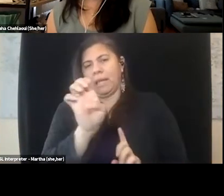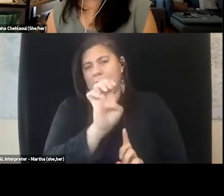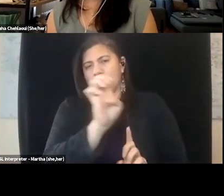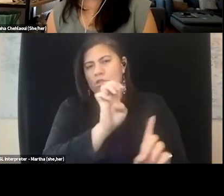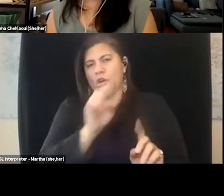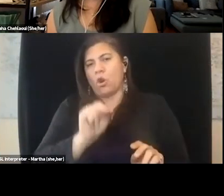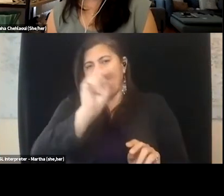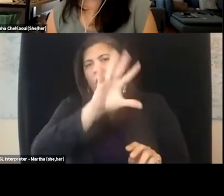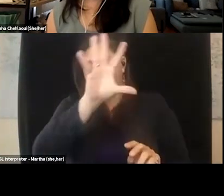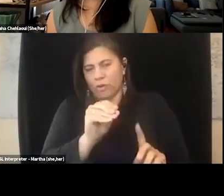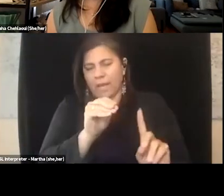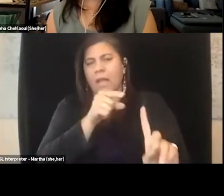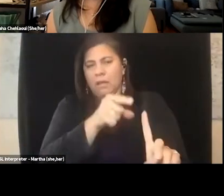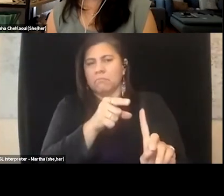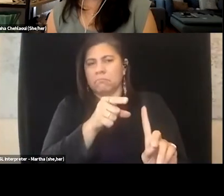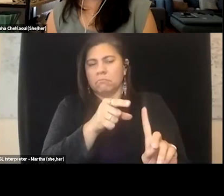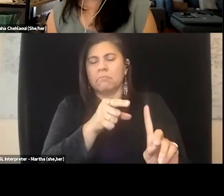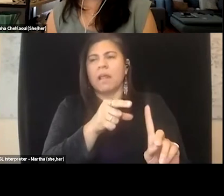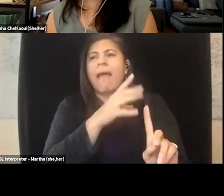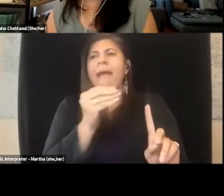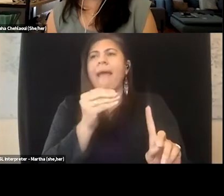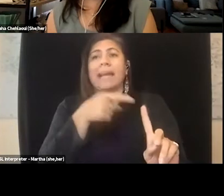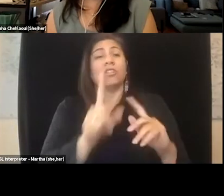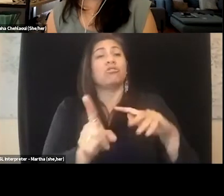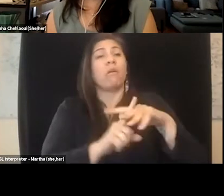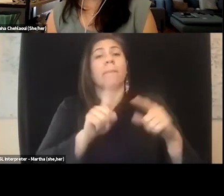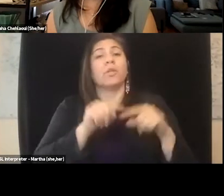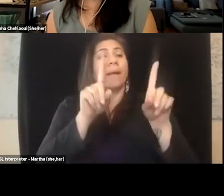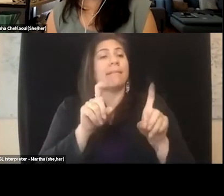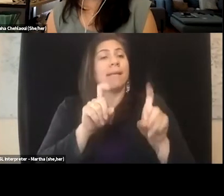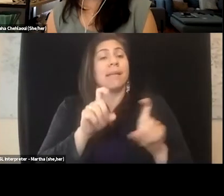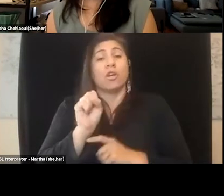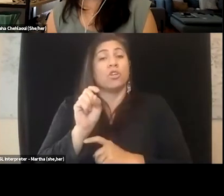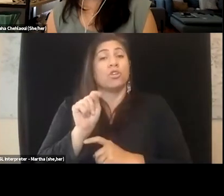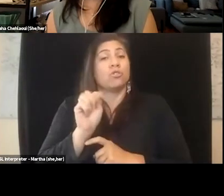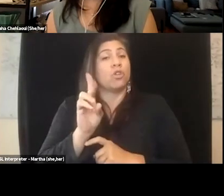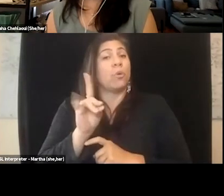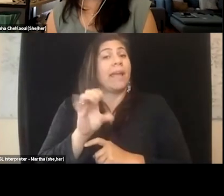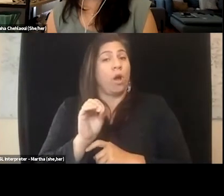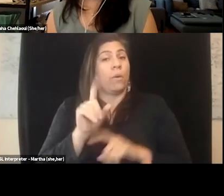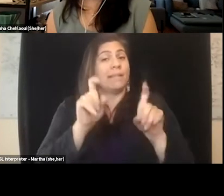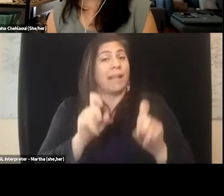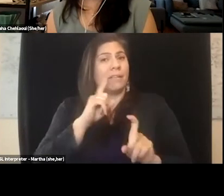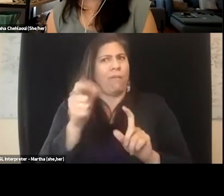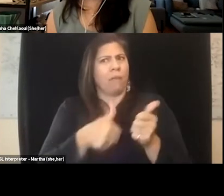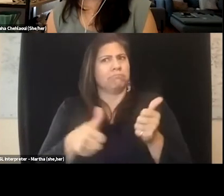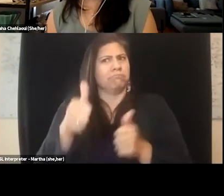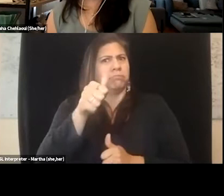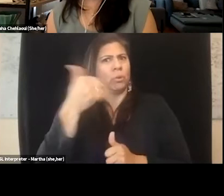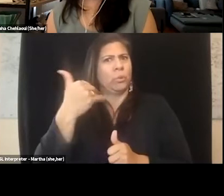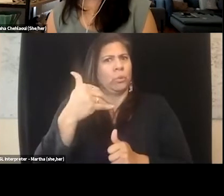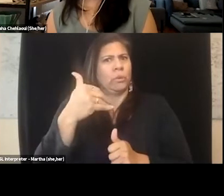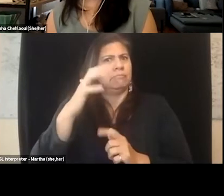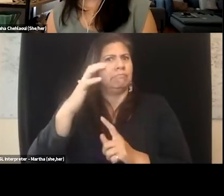North African descent, and he showed up to a test, a studio test for a major show, and they wanted